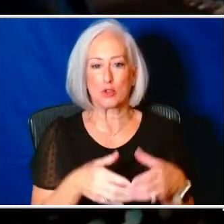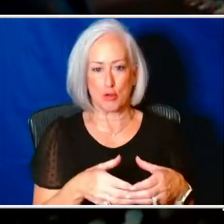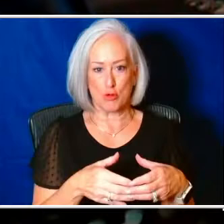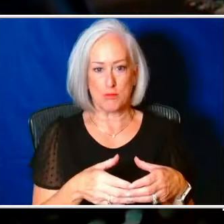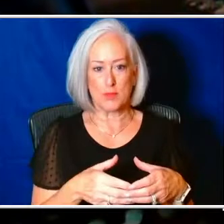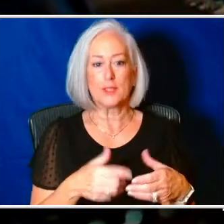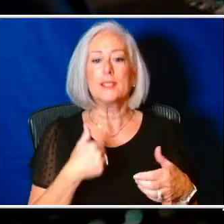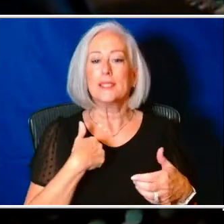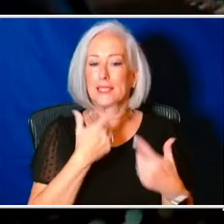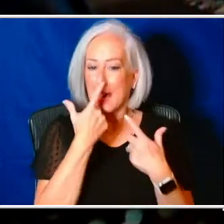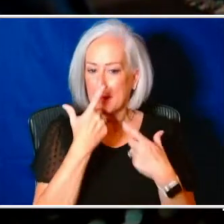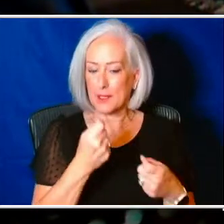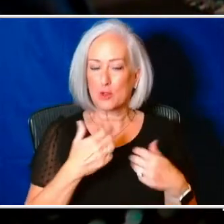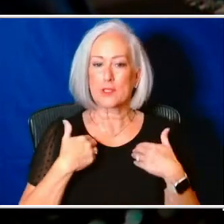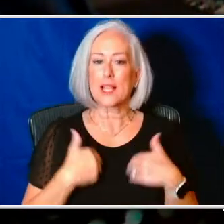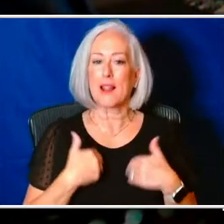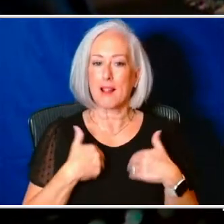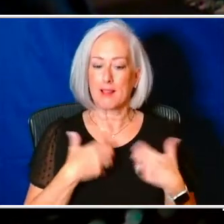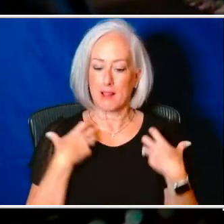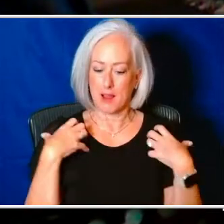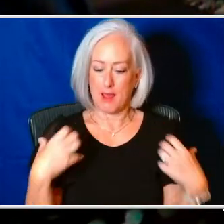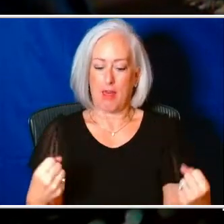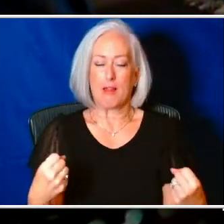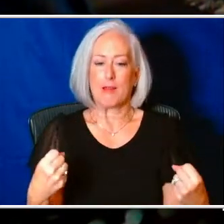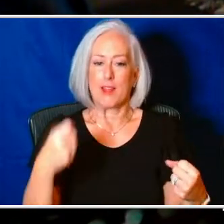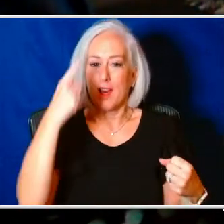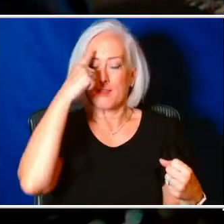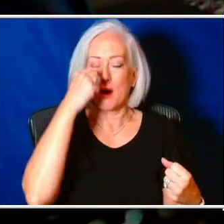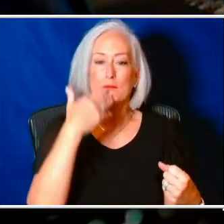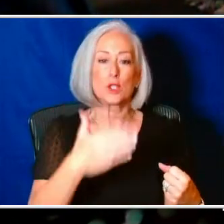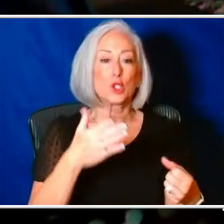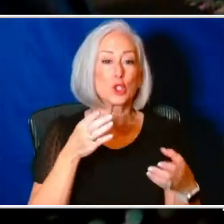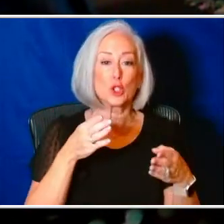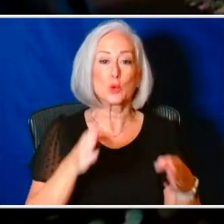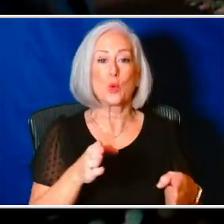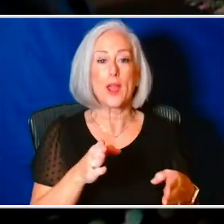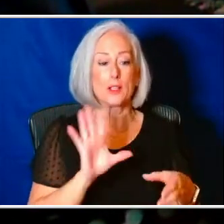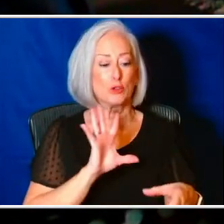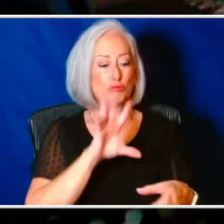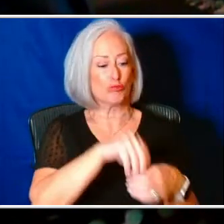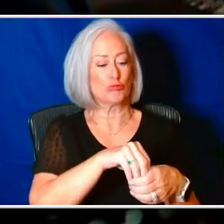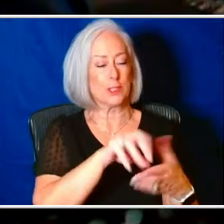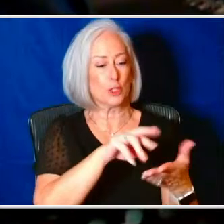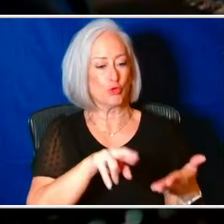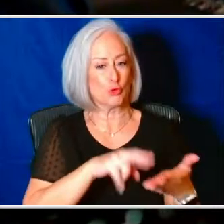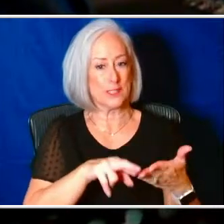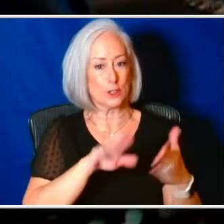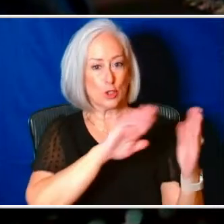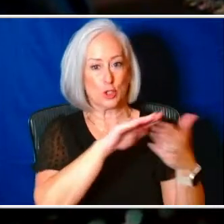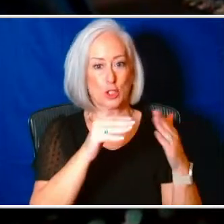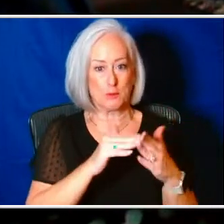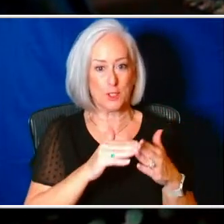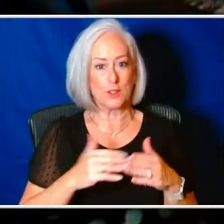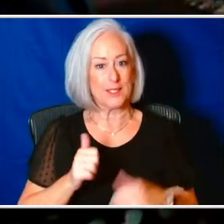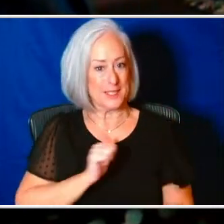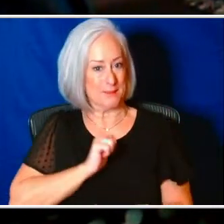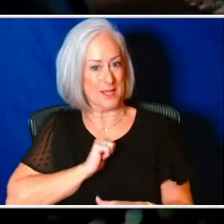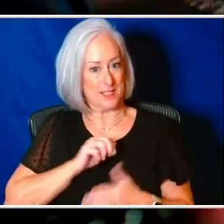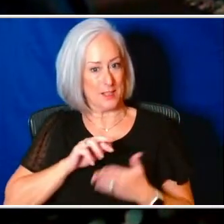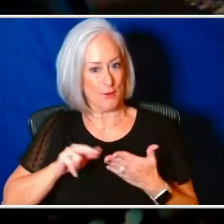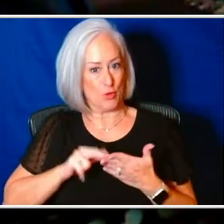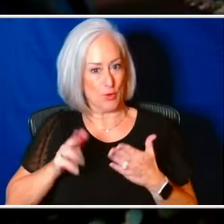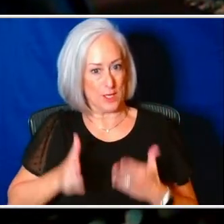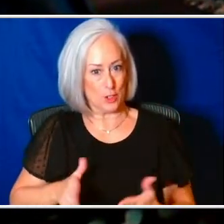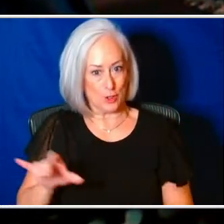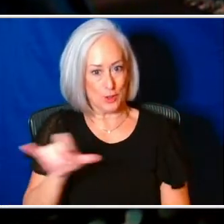health. So I thought it would be a nice way to kind of contribute to the research community, as I'm a researcher too. So